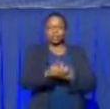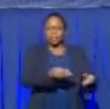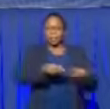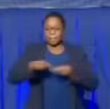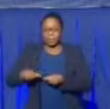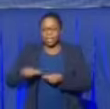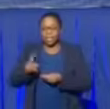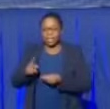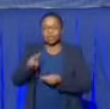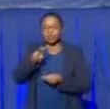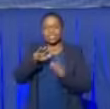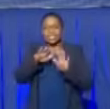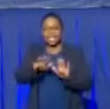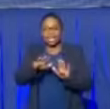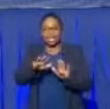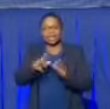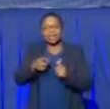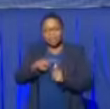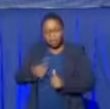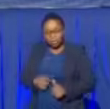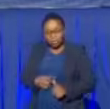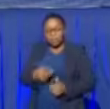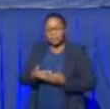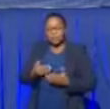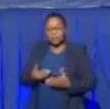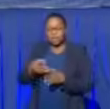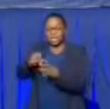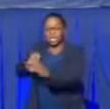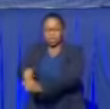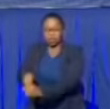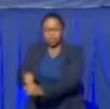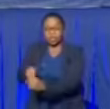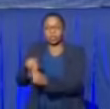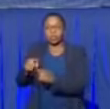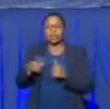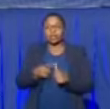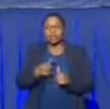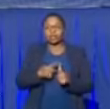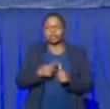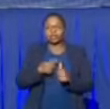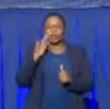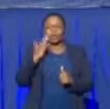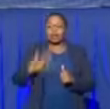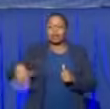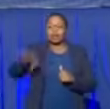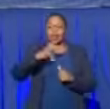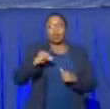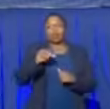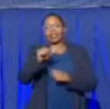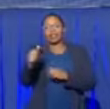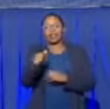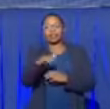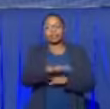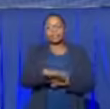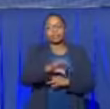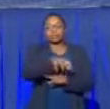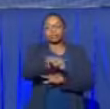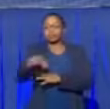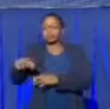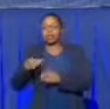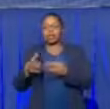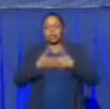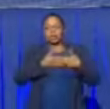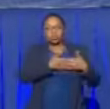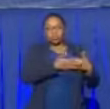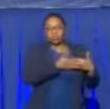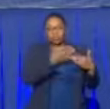undertaken before they are included in the count once all the stations have closed.